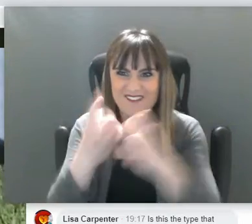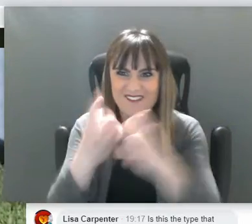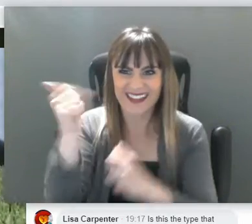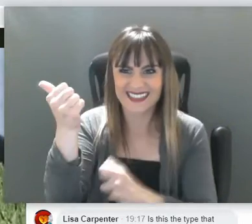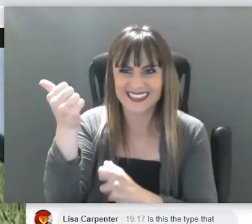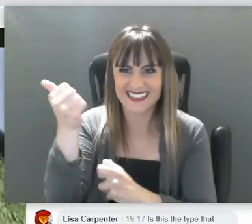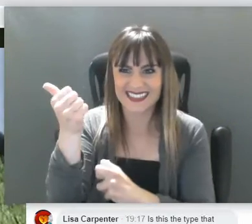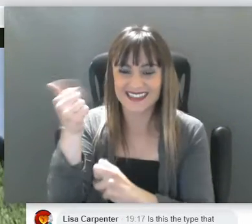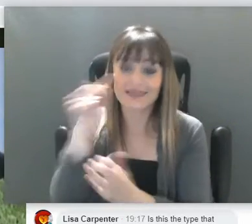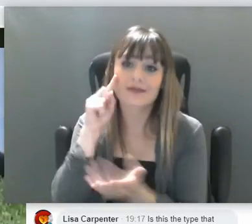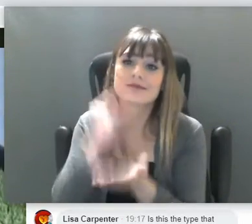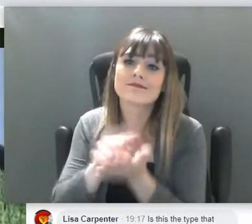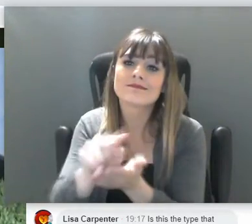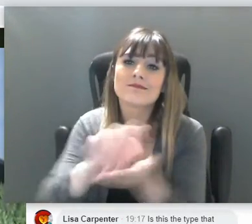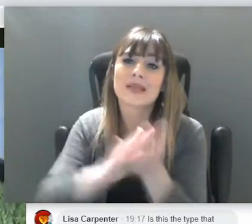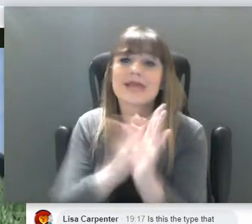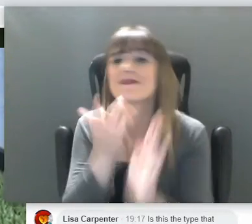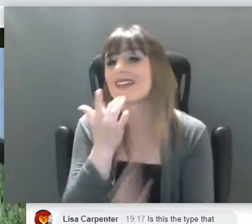you heard her devious plot.